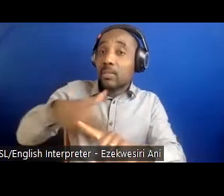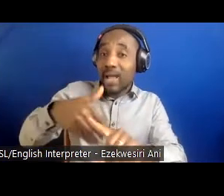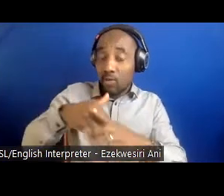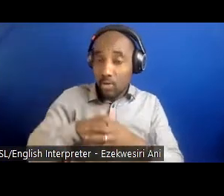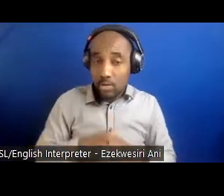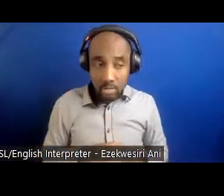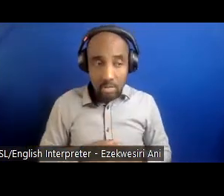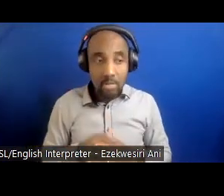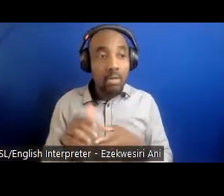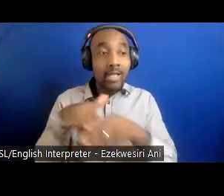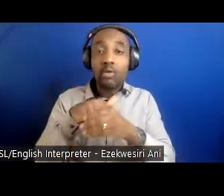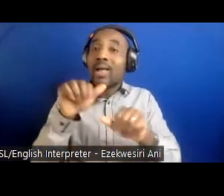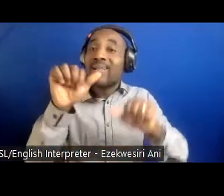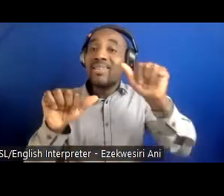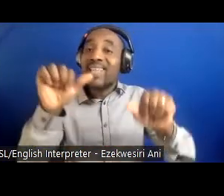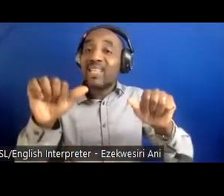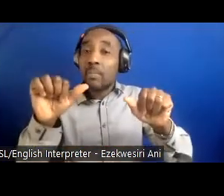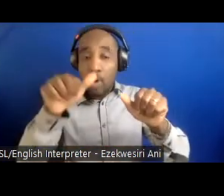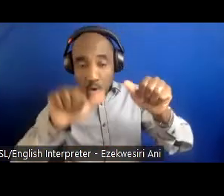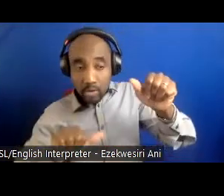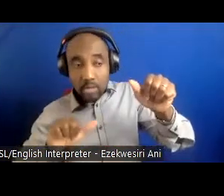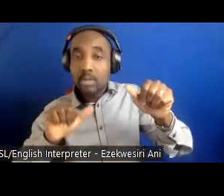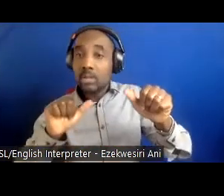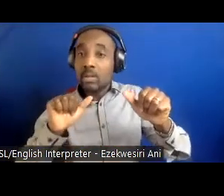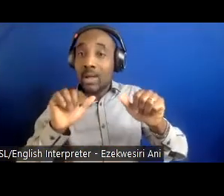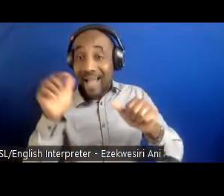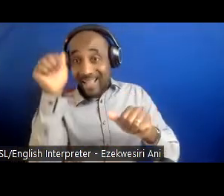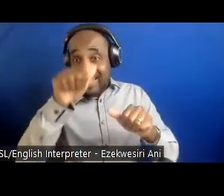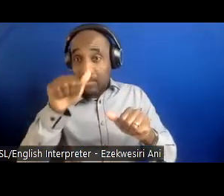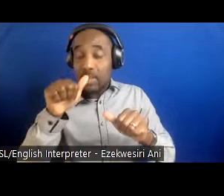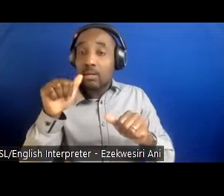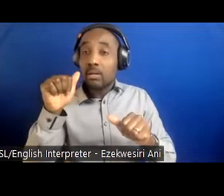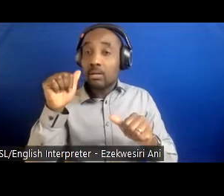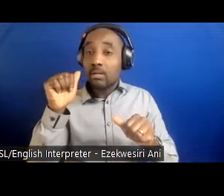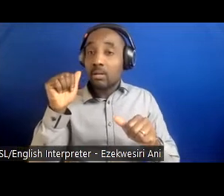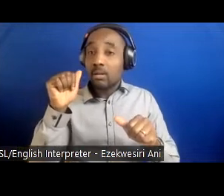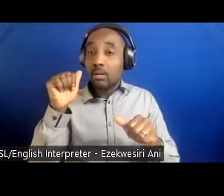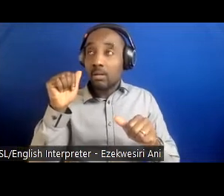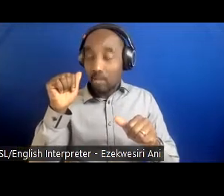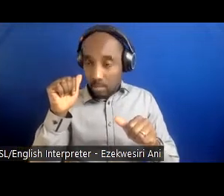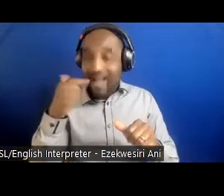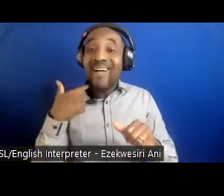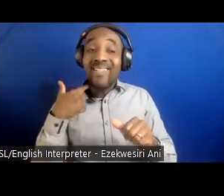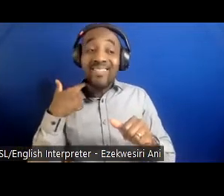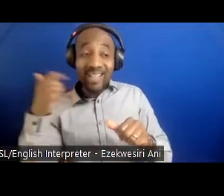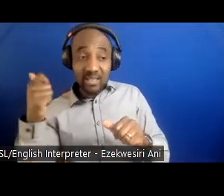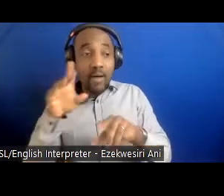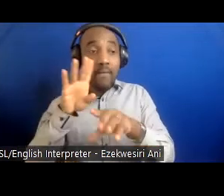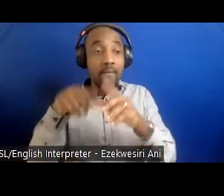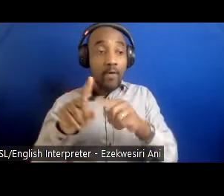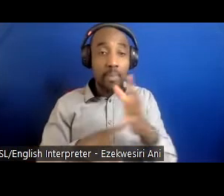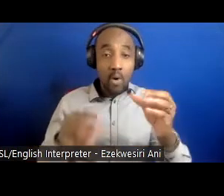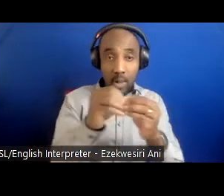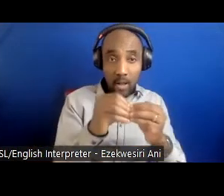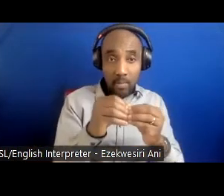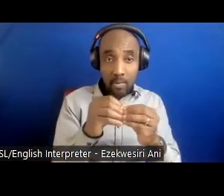our Leaderboard Academy that partners with the University of Leicester and Leicester City Football Club. We have delivered many community